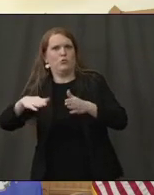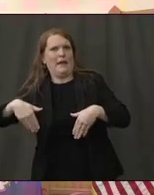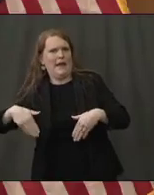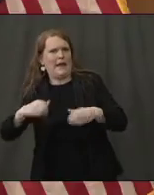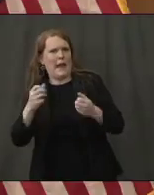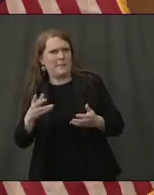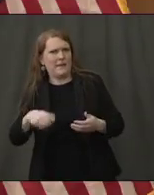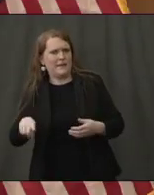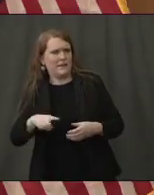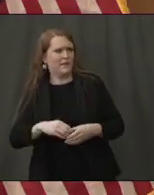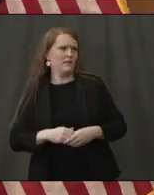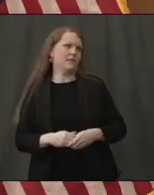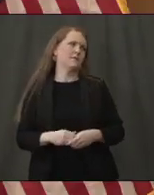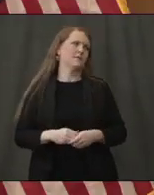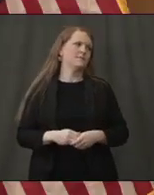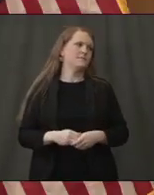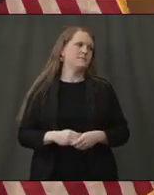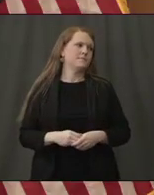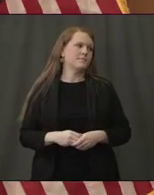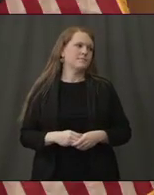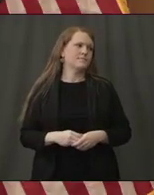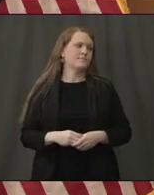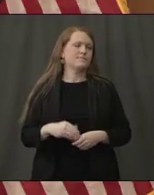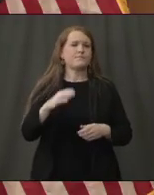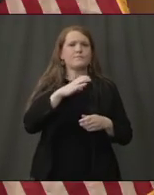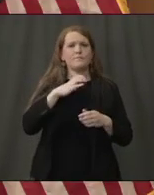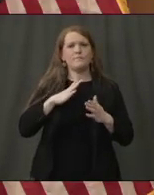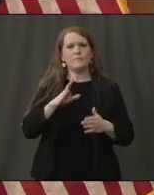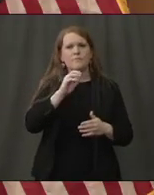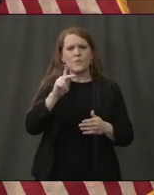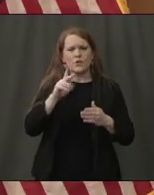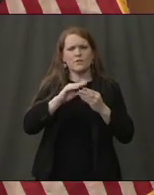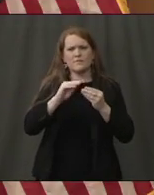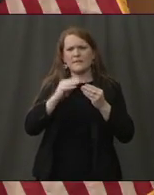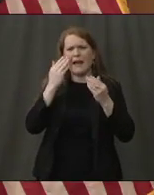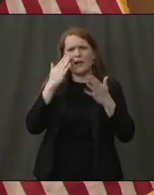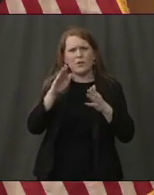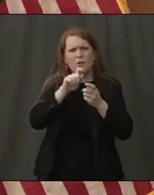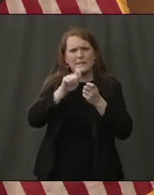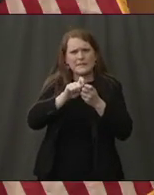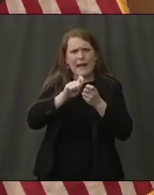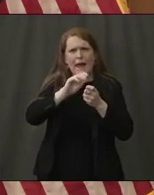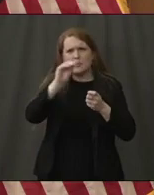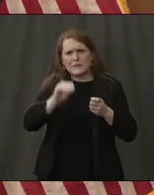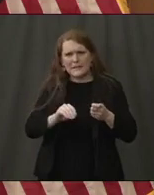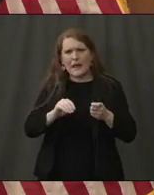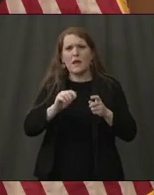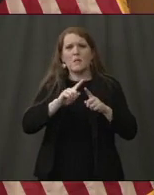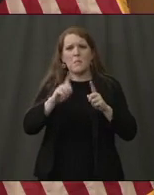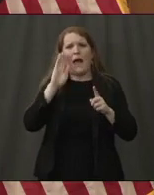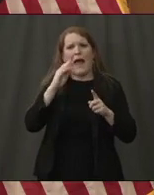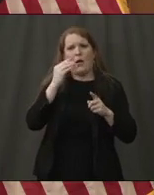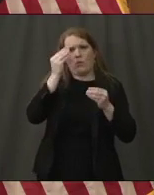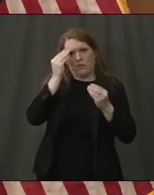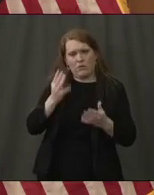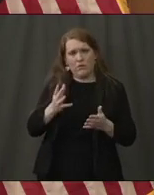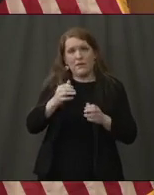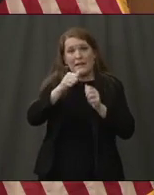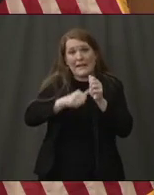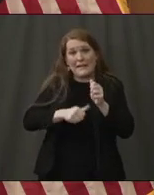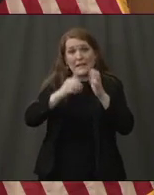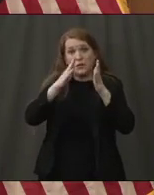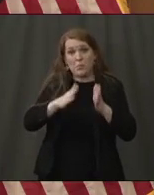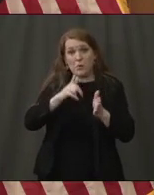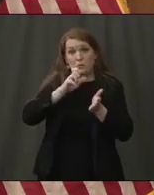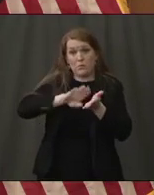How many of them were released early? I don't know the exact amount, but what I would tell you is that each one of these folks